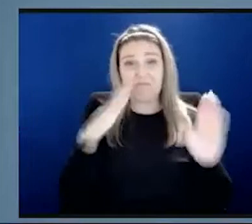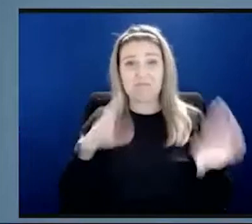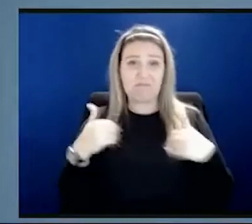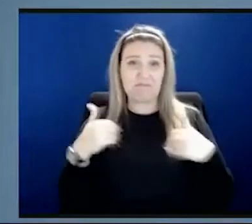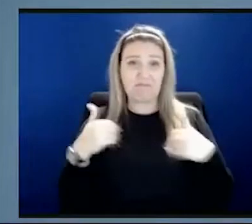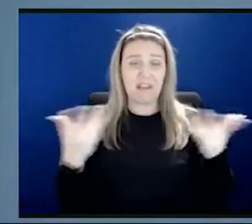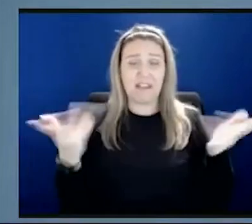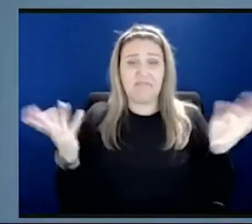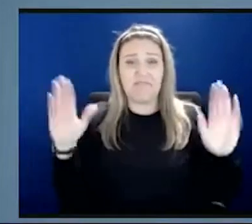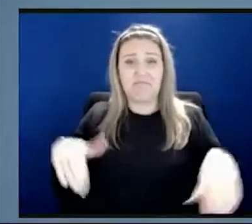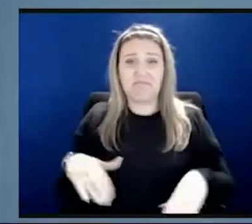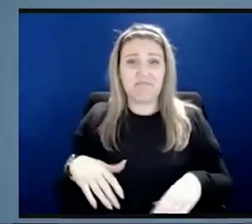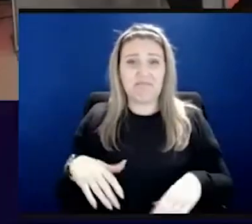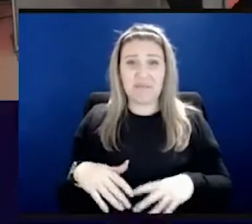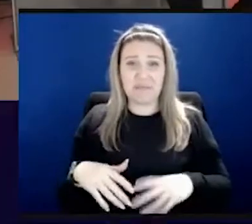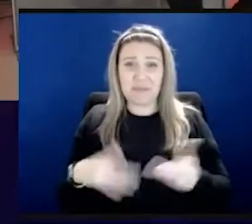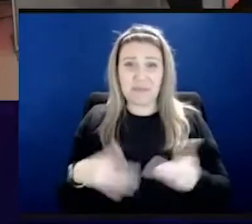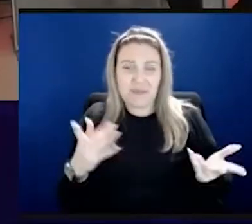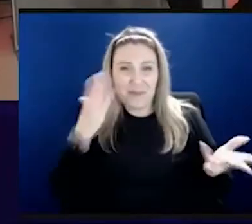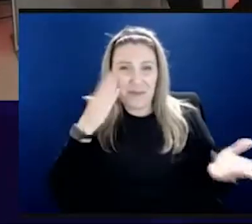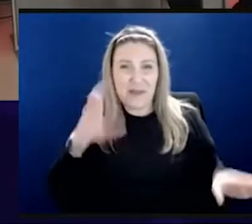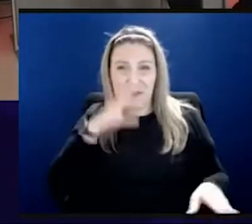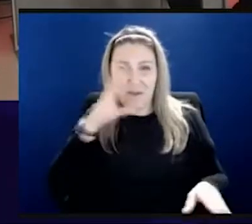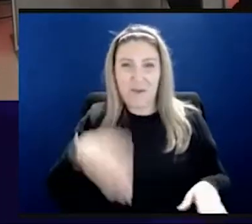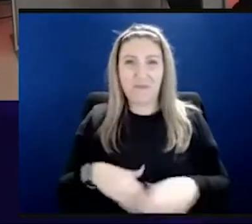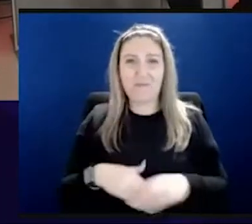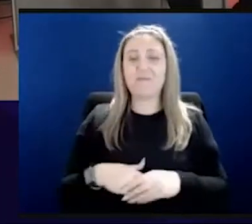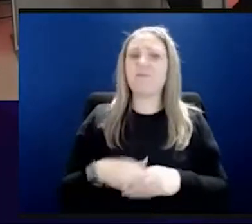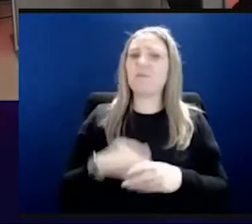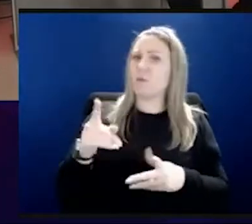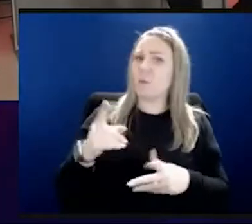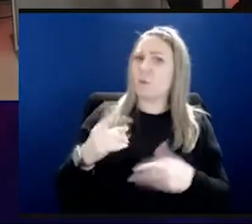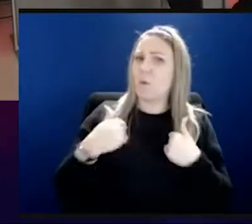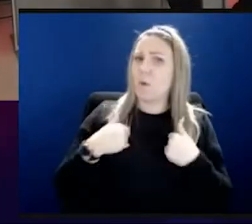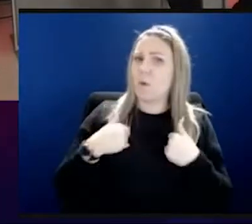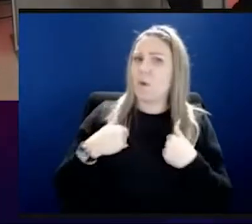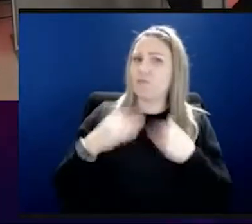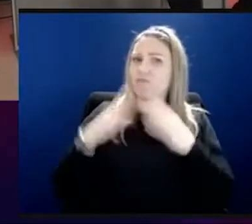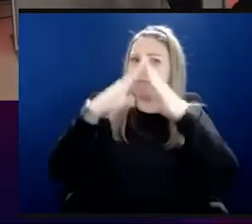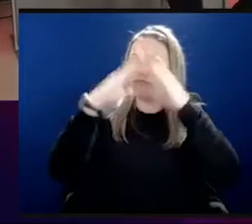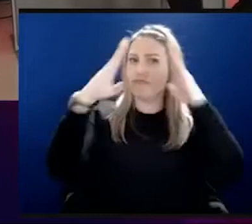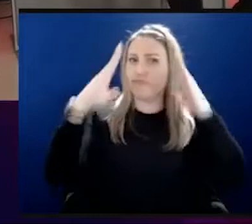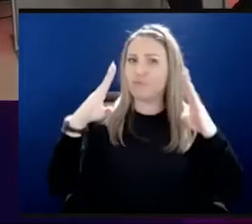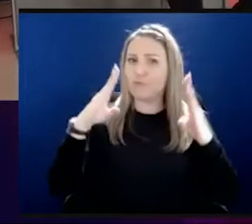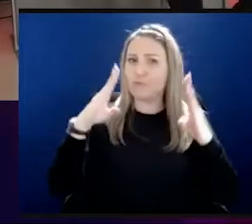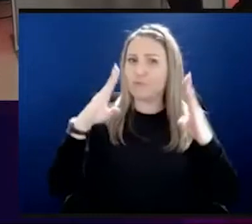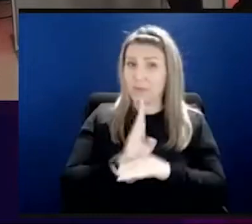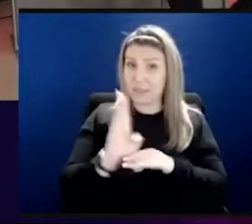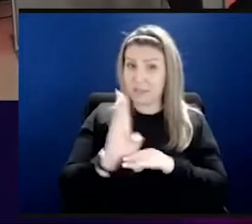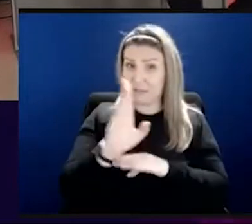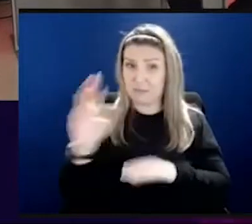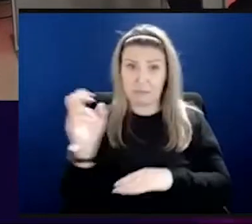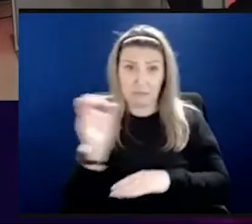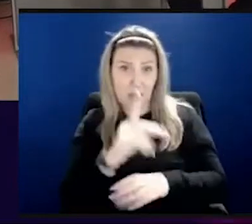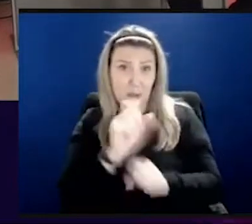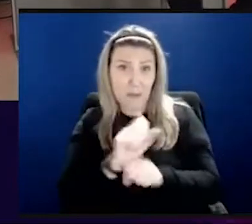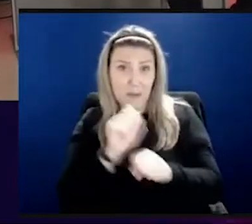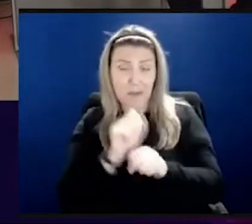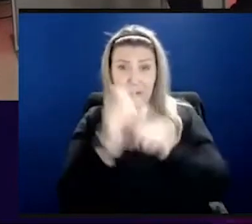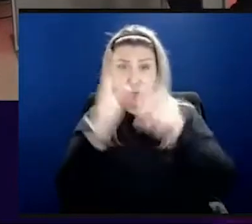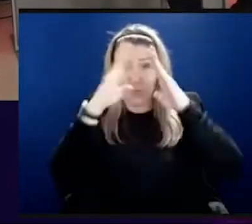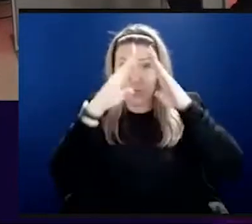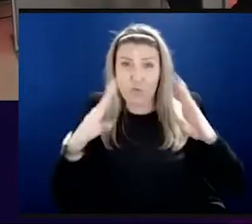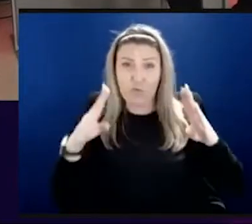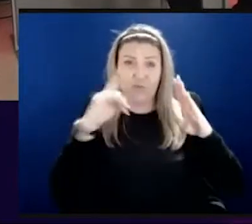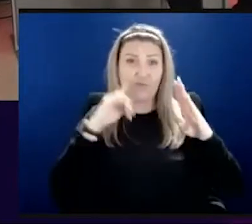any the wiser for it. Well, Garen, you own a roofing company, and you went right back to working on rooftops and doing things and golfing. So where did you put